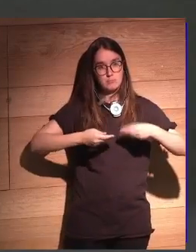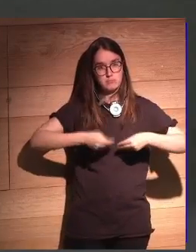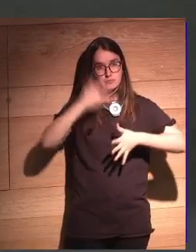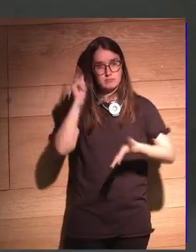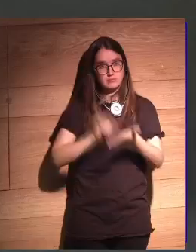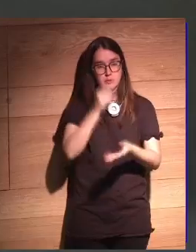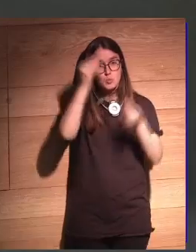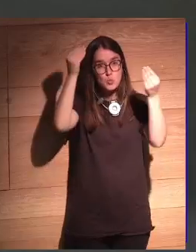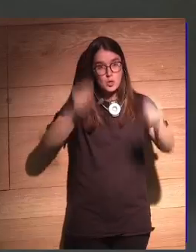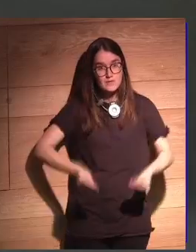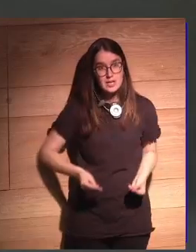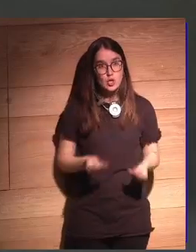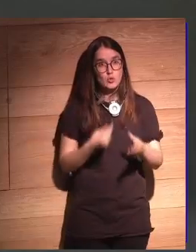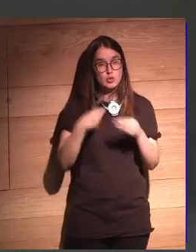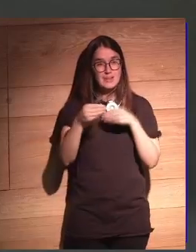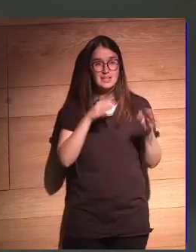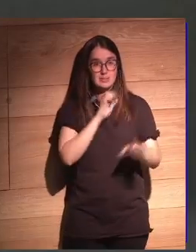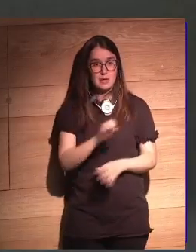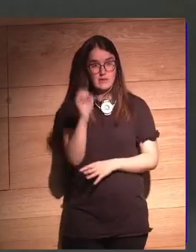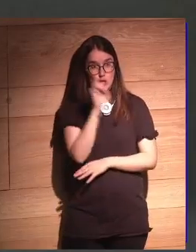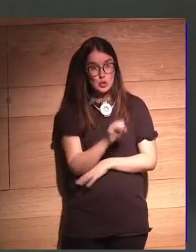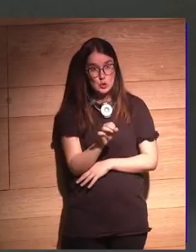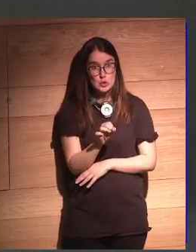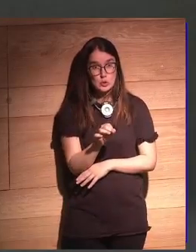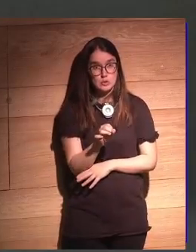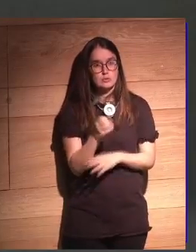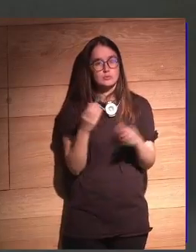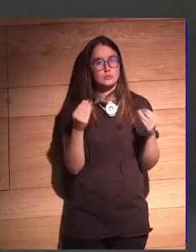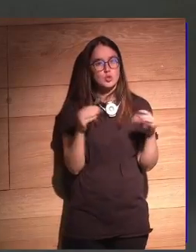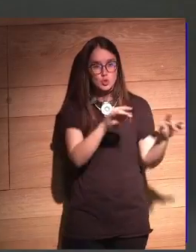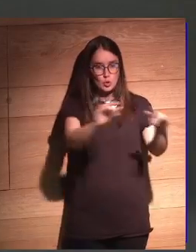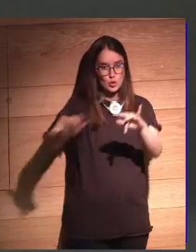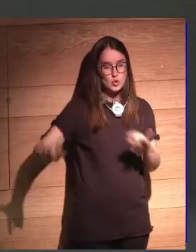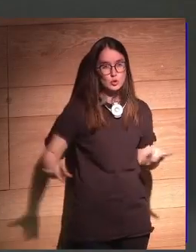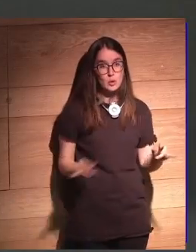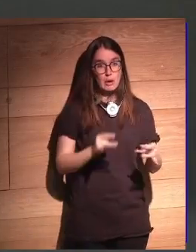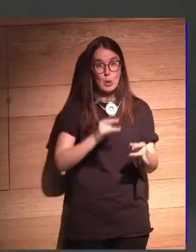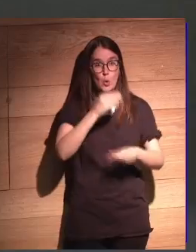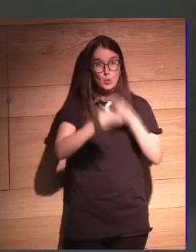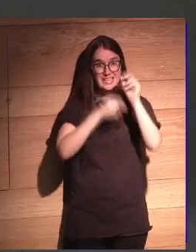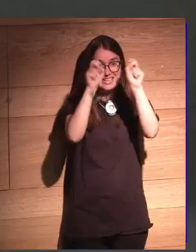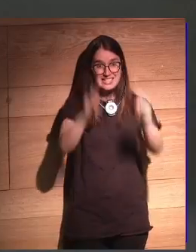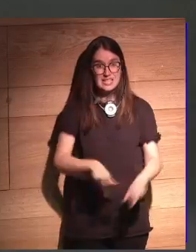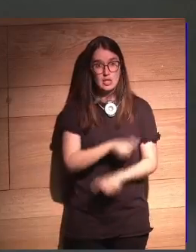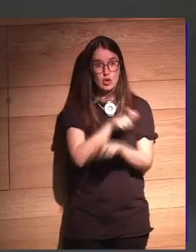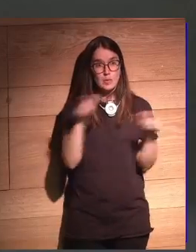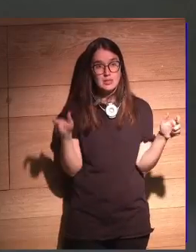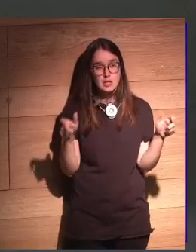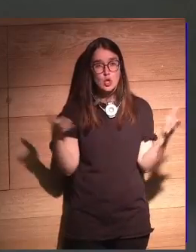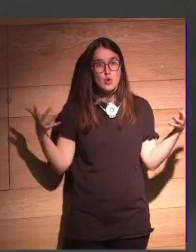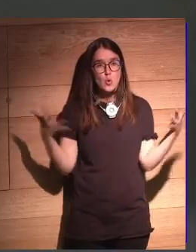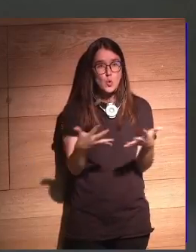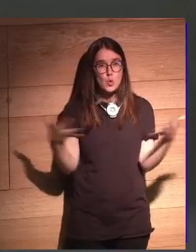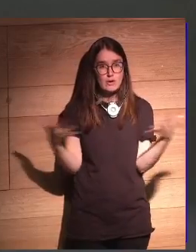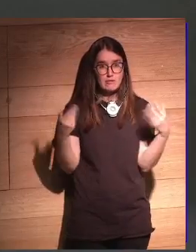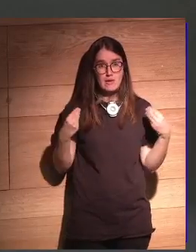incredible. Houses are built very quickly, very well, with great materials. There's a lot of land that is underused, and